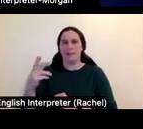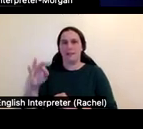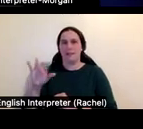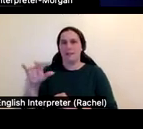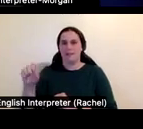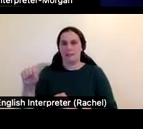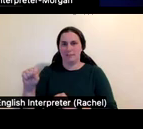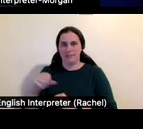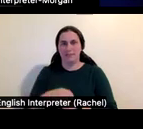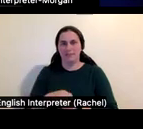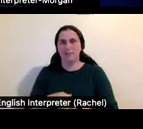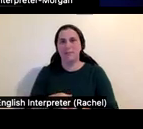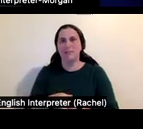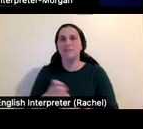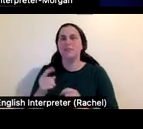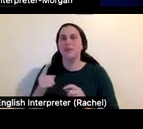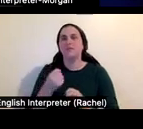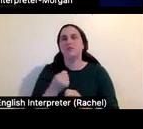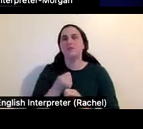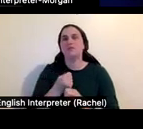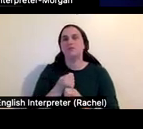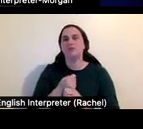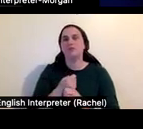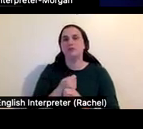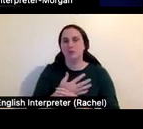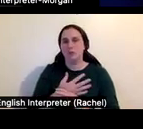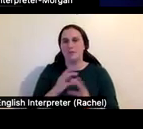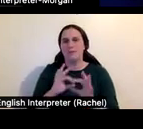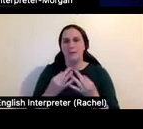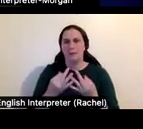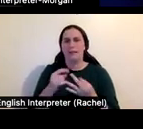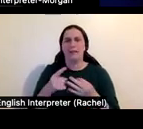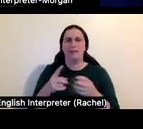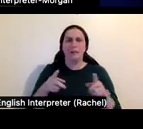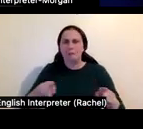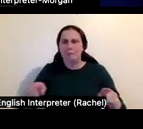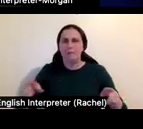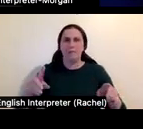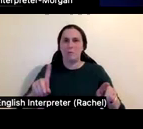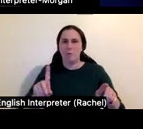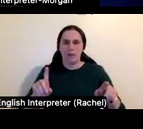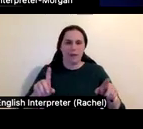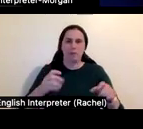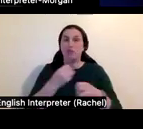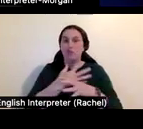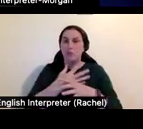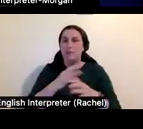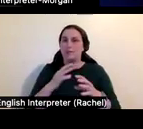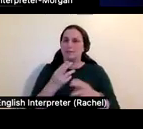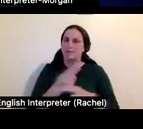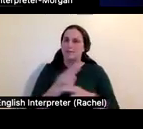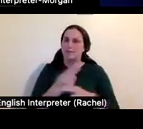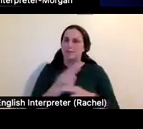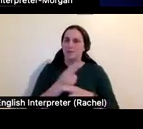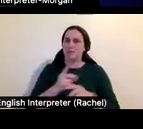like the fork and the knives and stuff, like I was like, when I, you know, became a mom, I was like, oh, I want to make sure my kids can like cut, and because I know Germans are